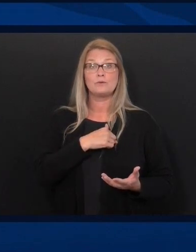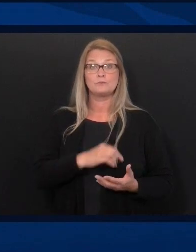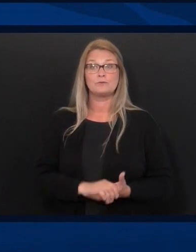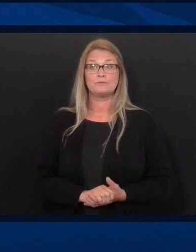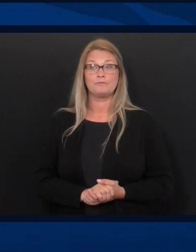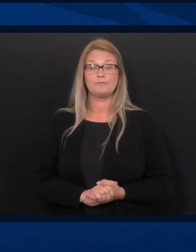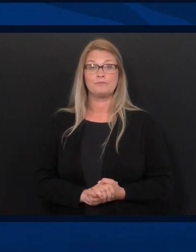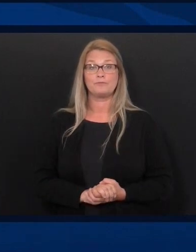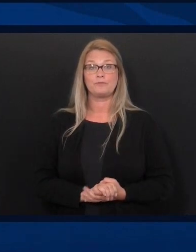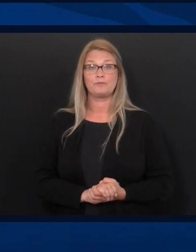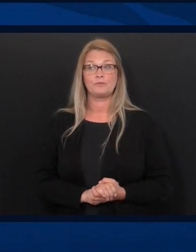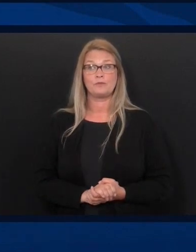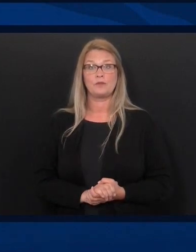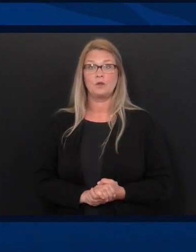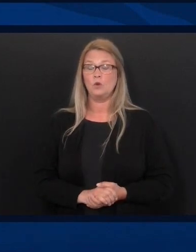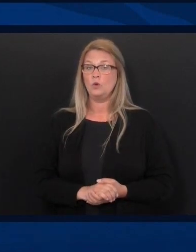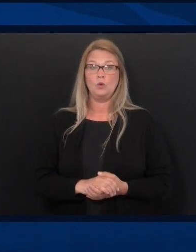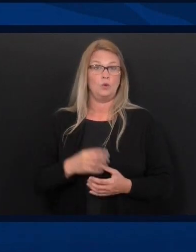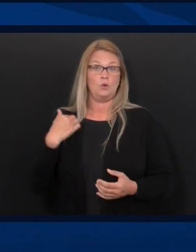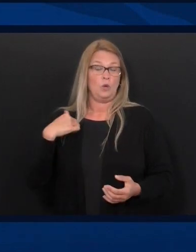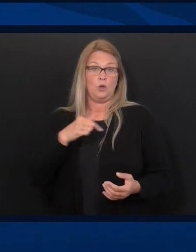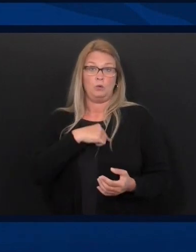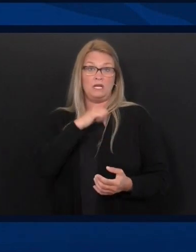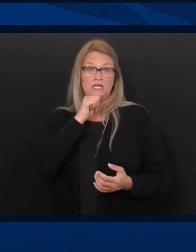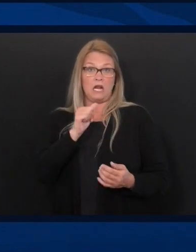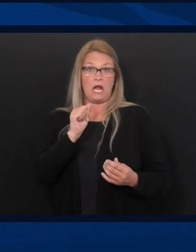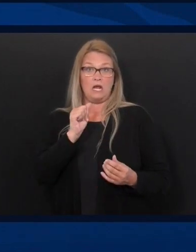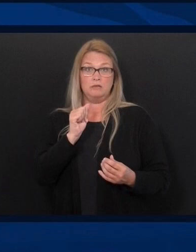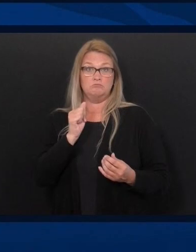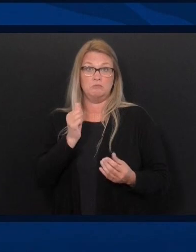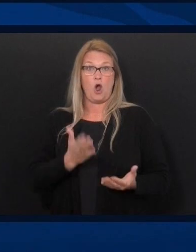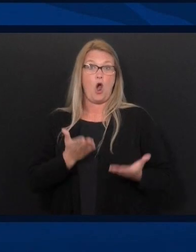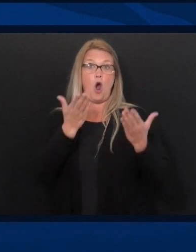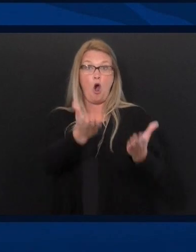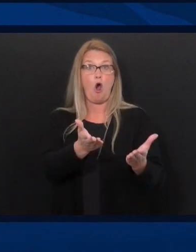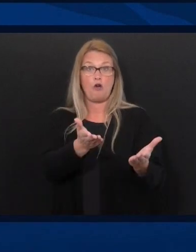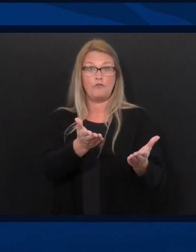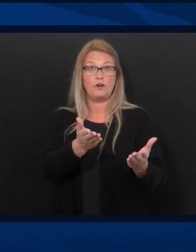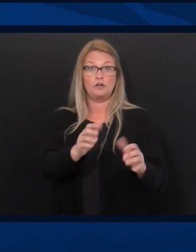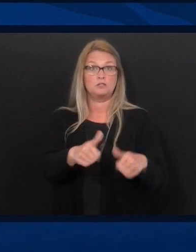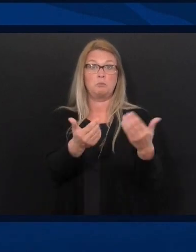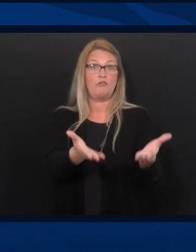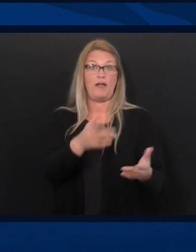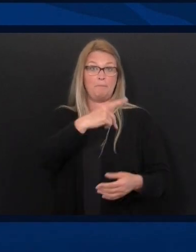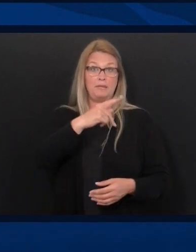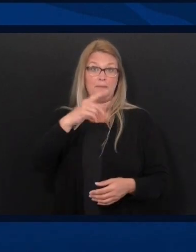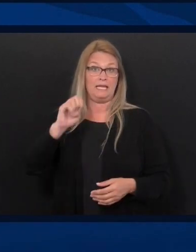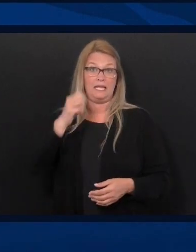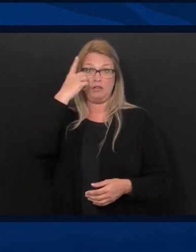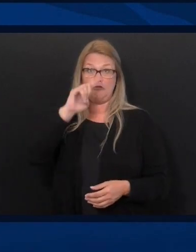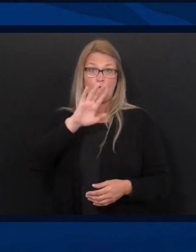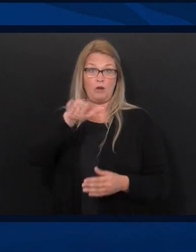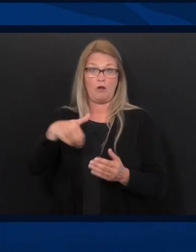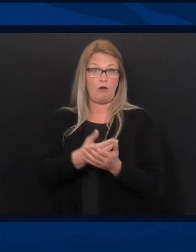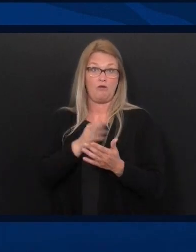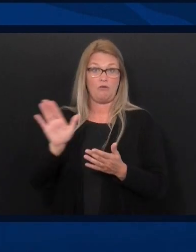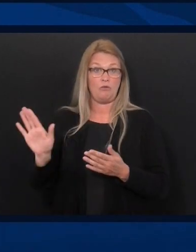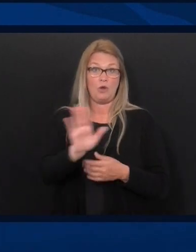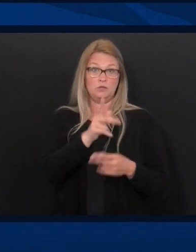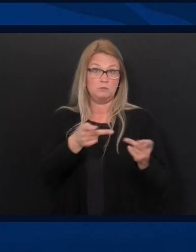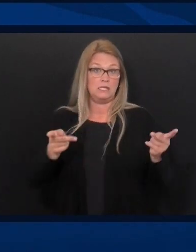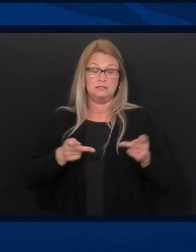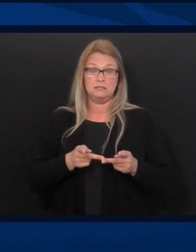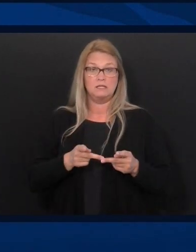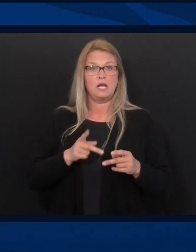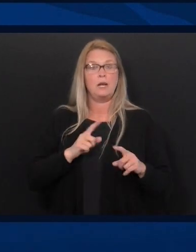I don't think there was an extra effort that was put on in regard to that. Of course, we always want to try to help, you know, in every way we possibly can. But I think